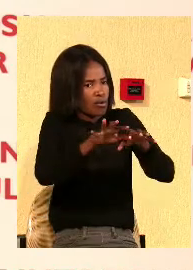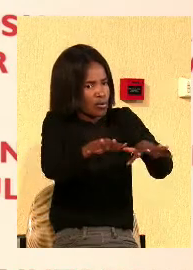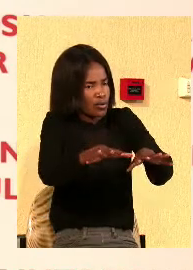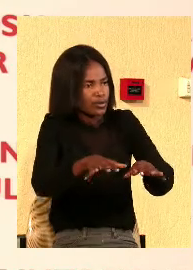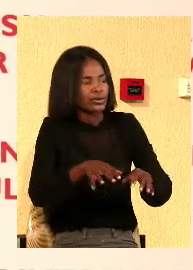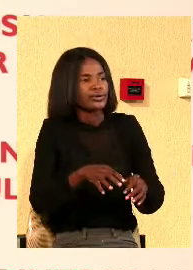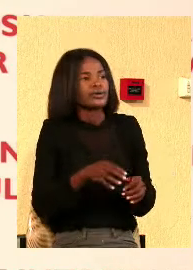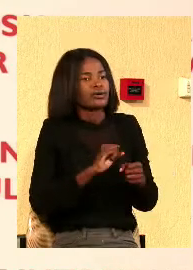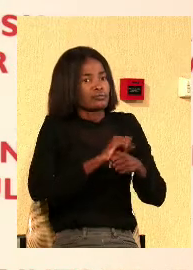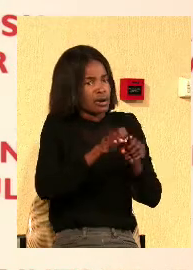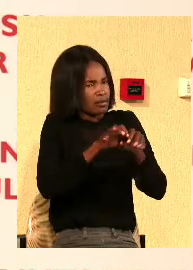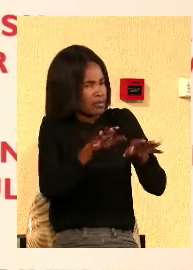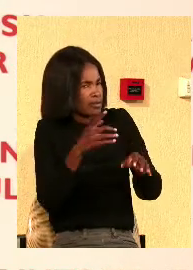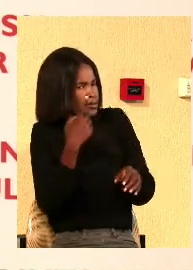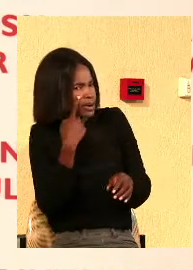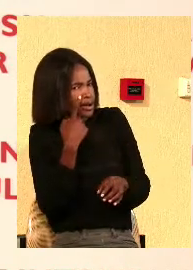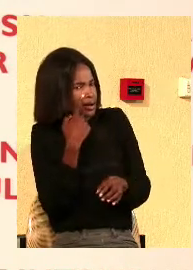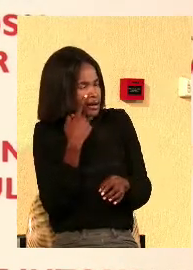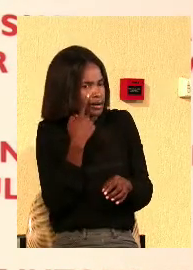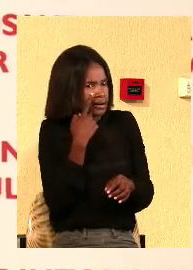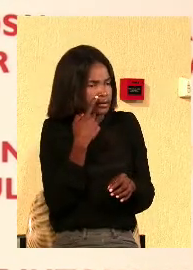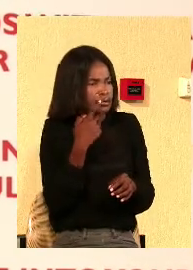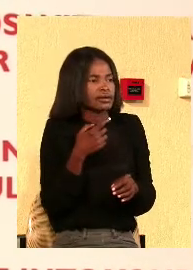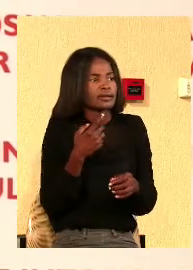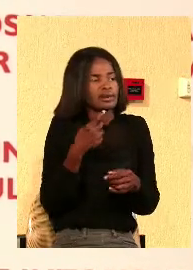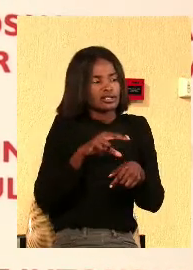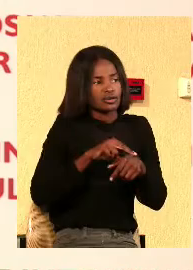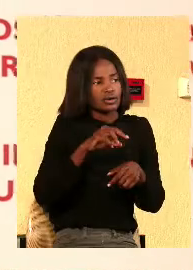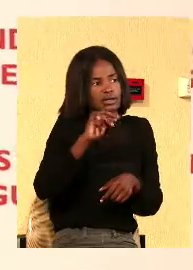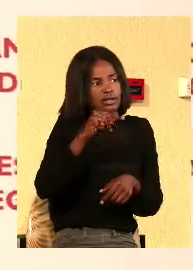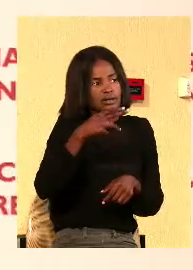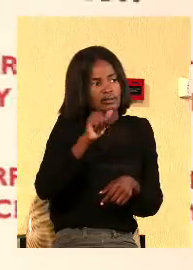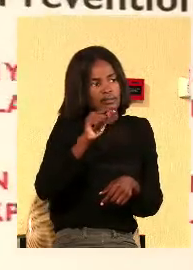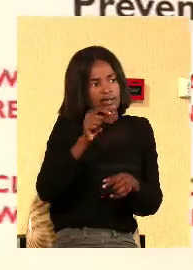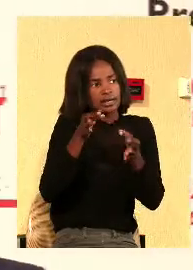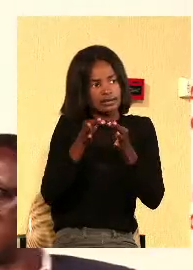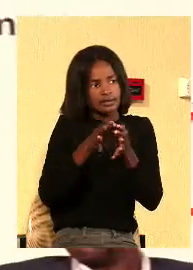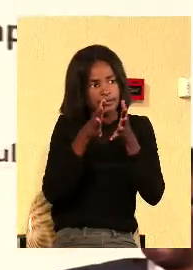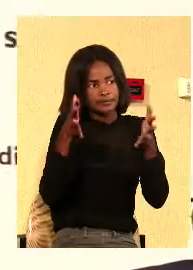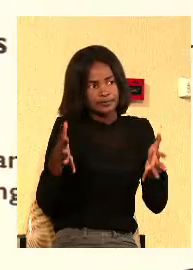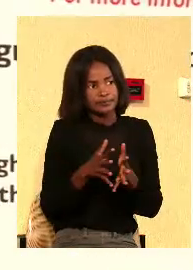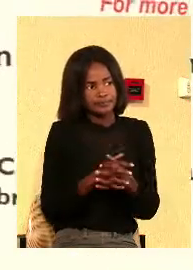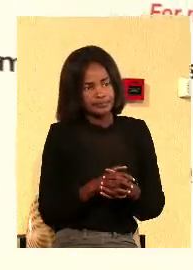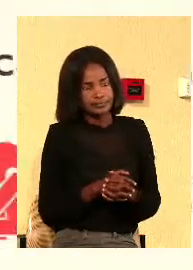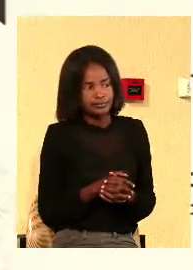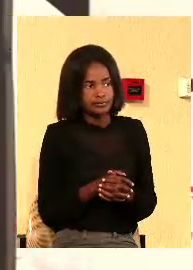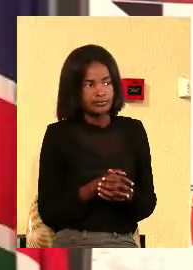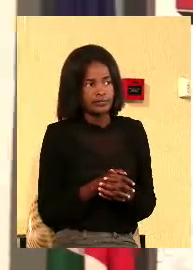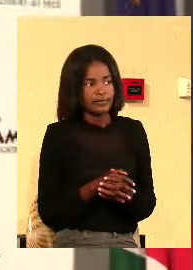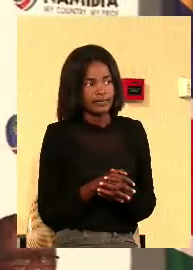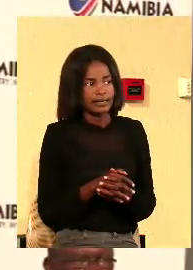Dr. Mata can give us. He's a specialist in that field. Okay, so all that we